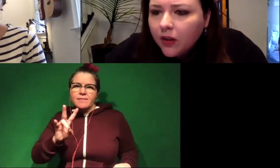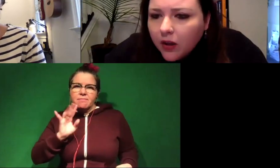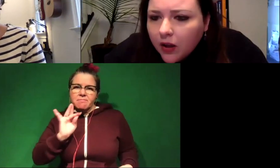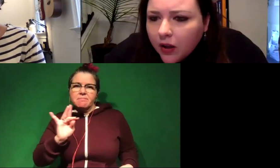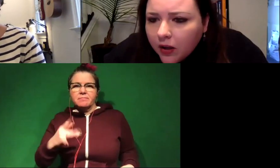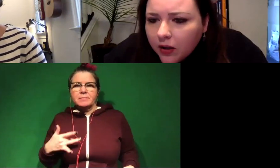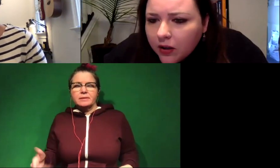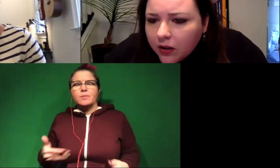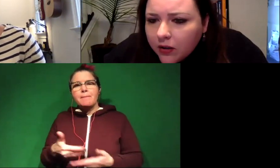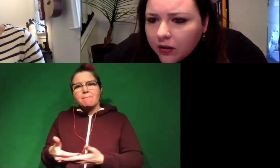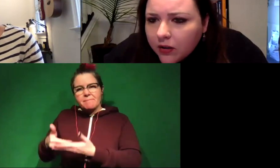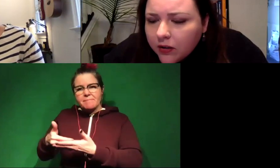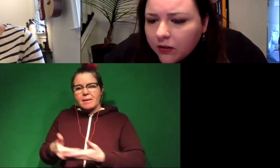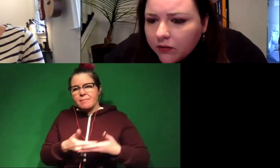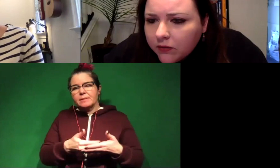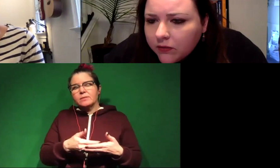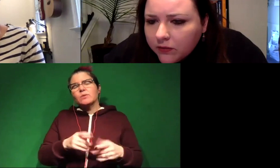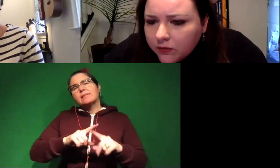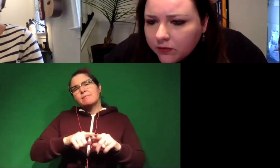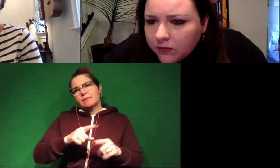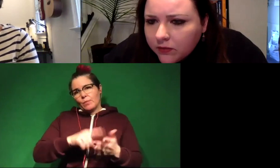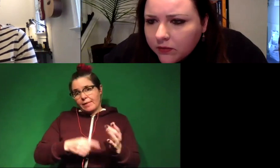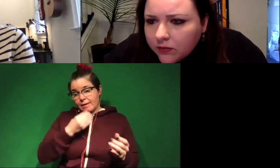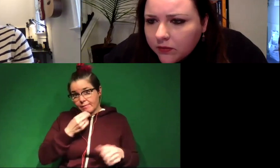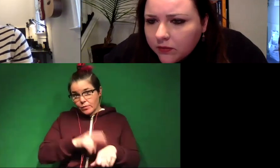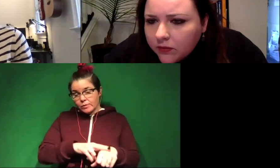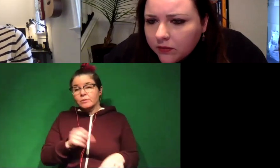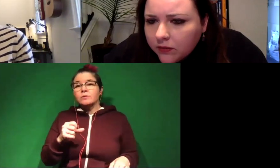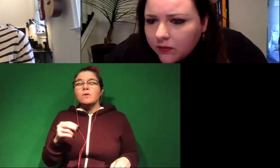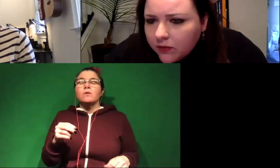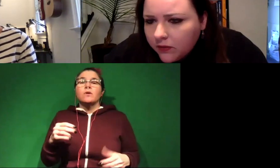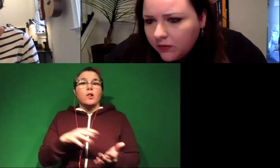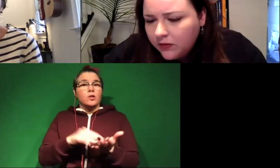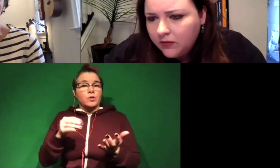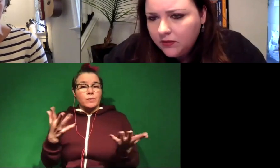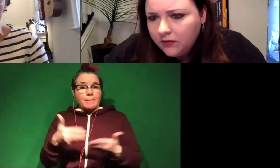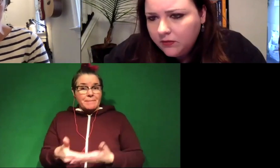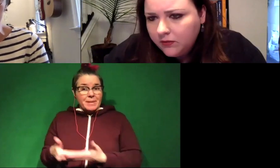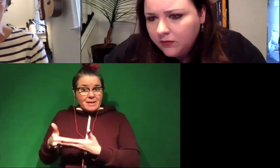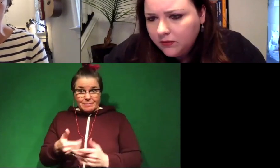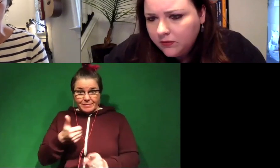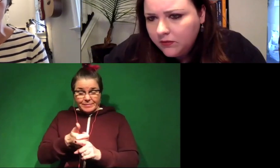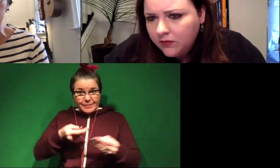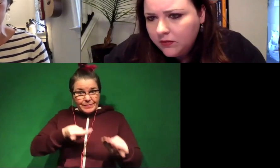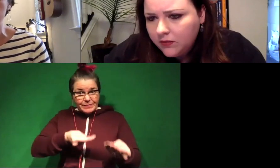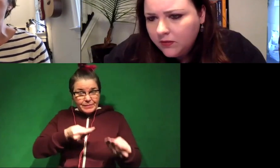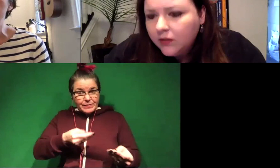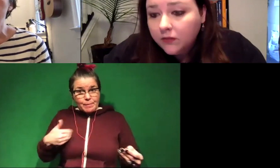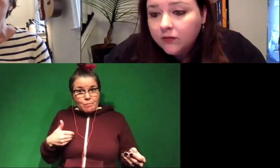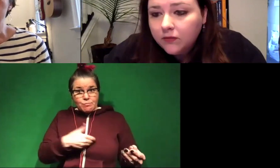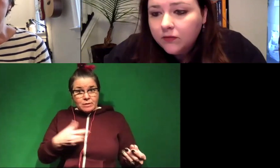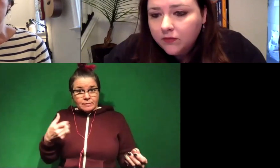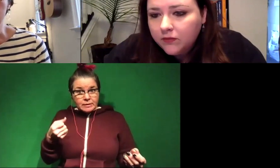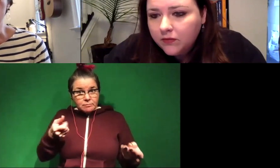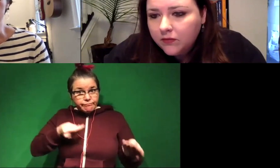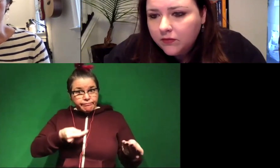Yep. So babies have, and it does depend what they eat. So one of the things that we've learned is that babies that are fed breast milk